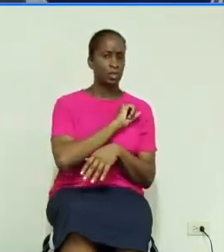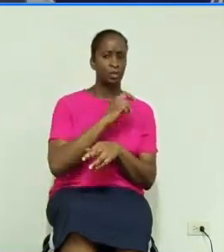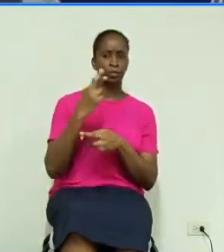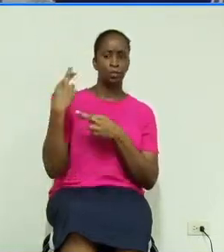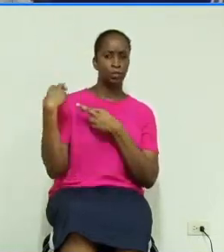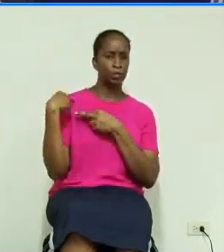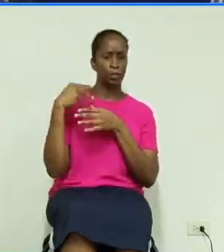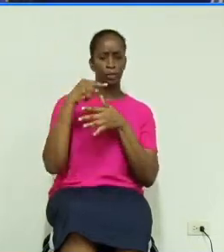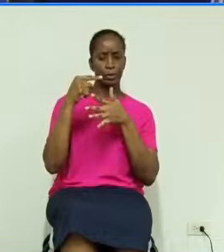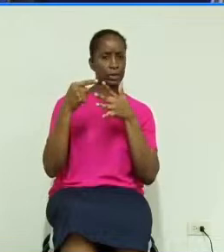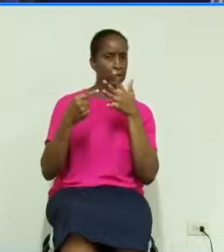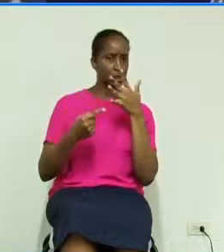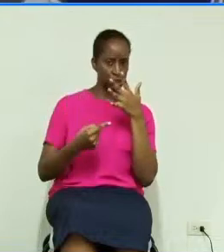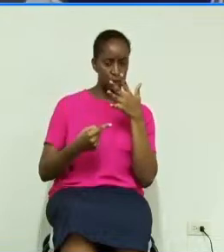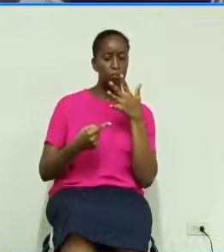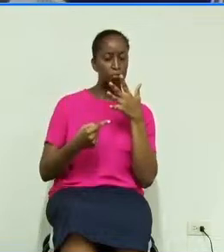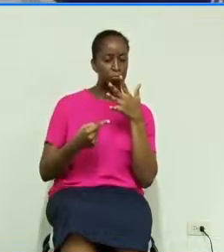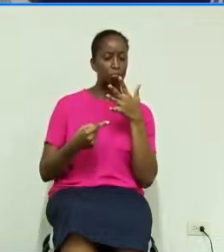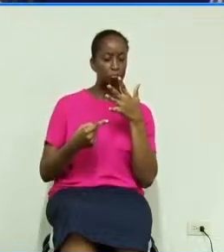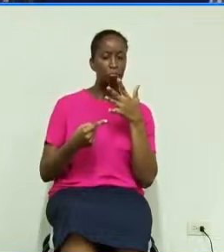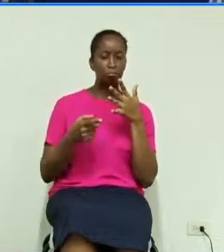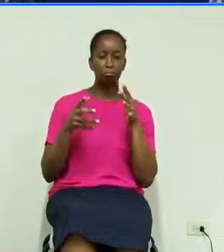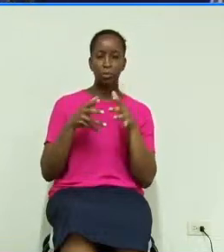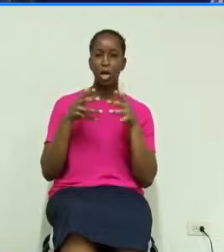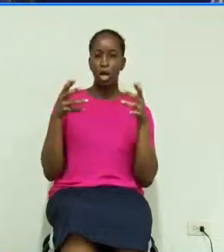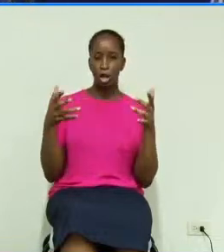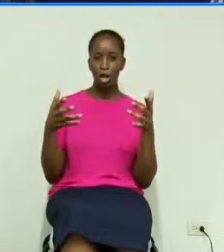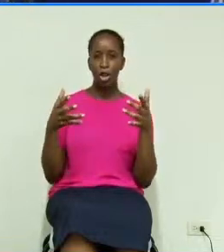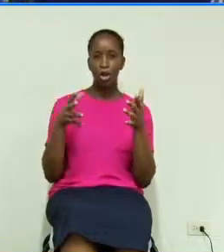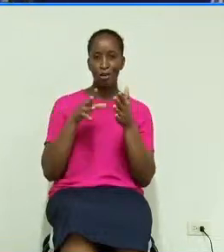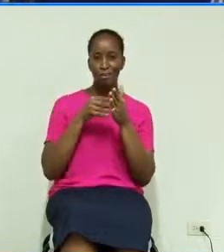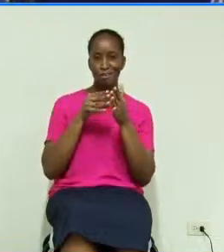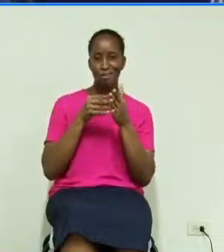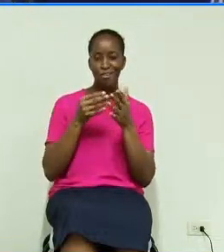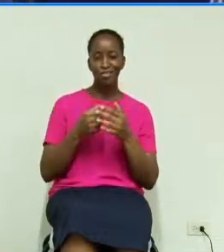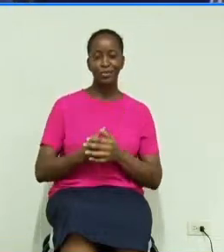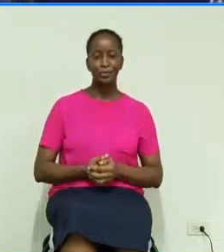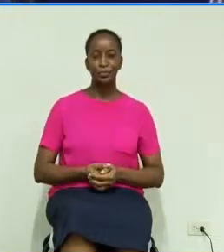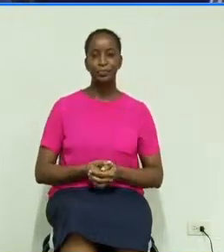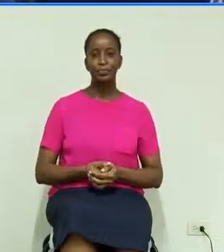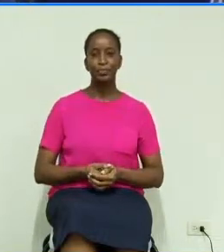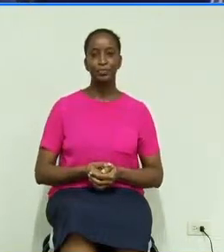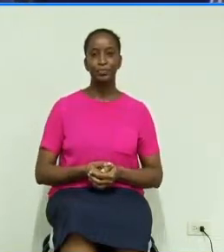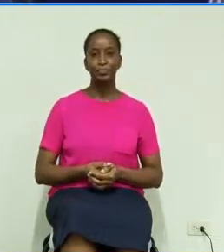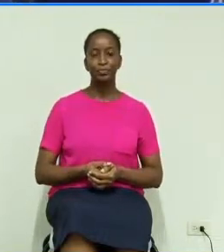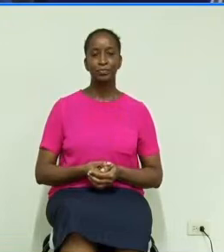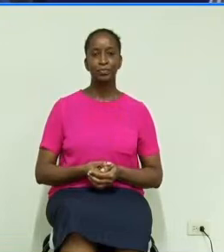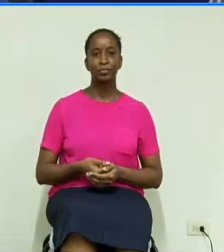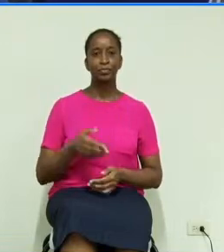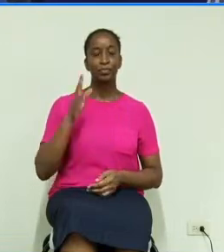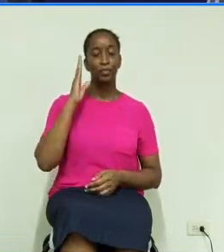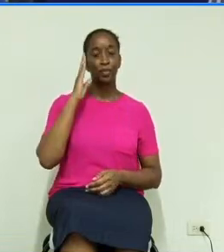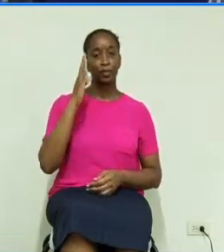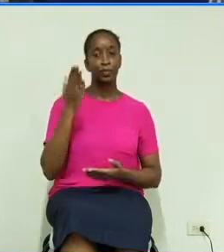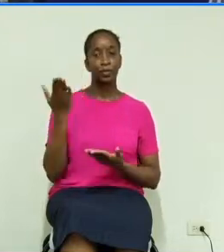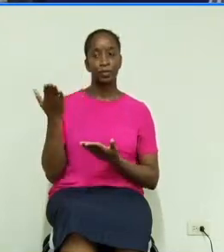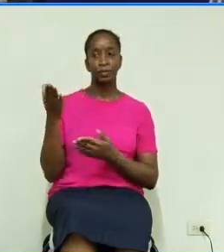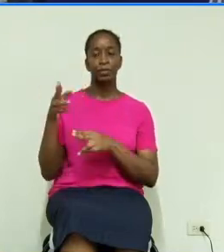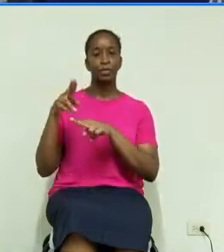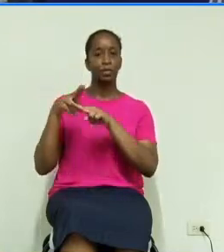that, I want to start by thanking our Chairman of